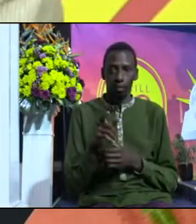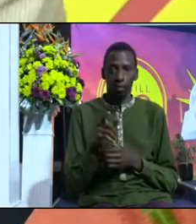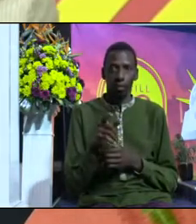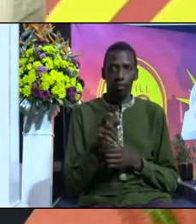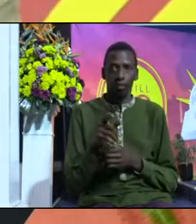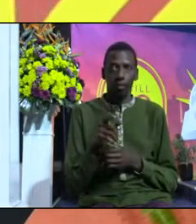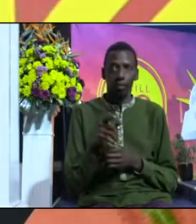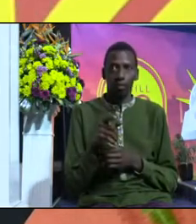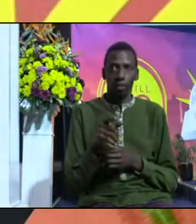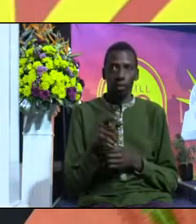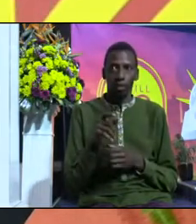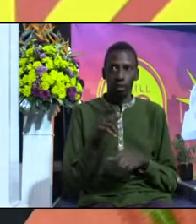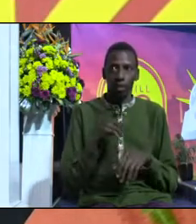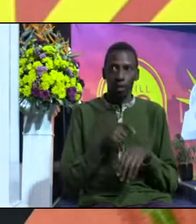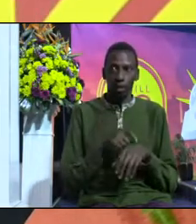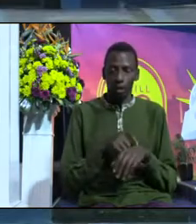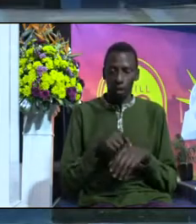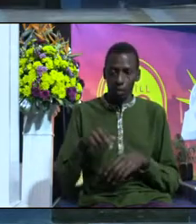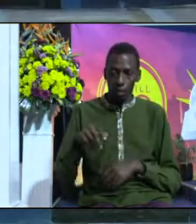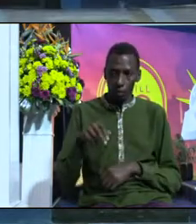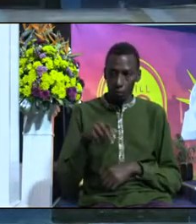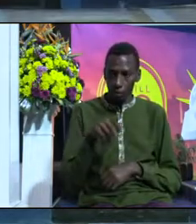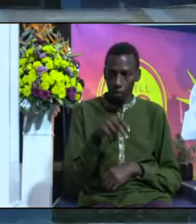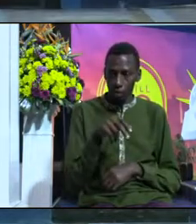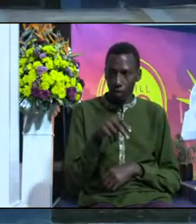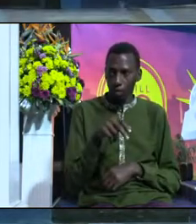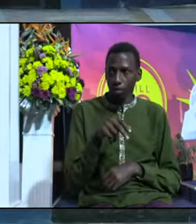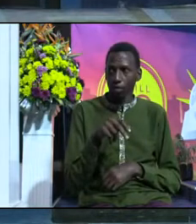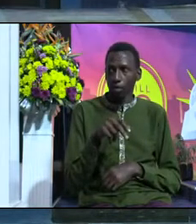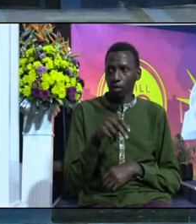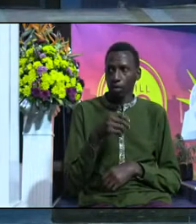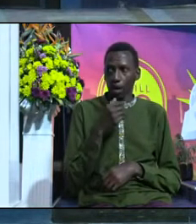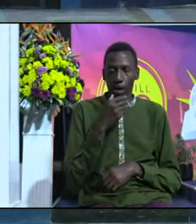He was what the ladies would term as a hunk.